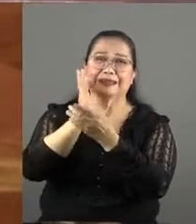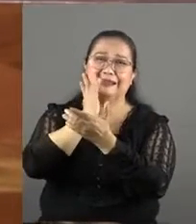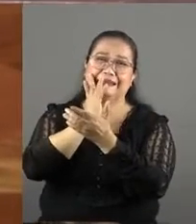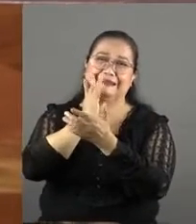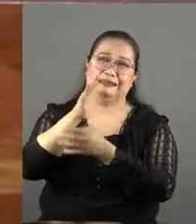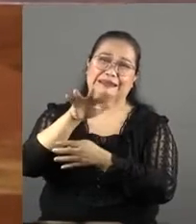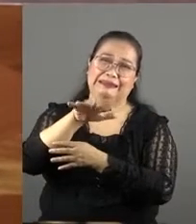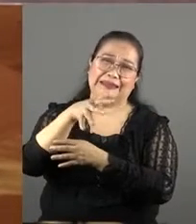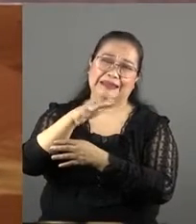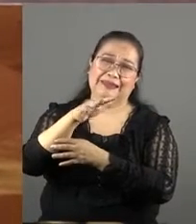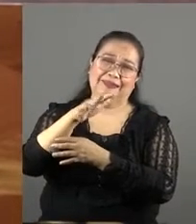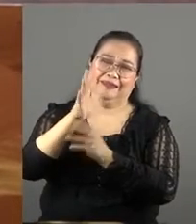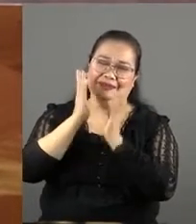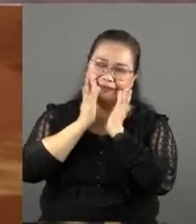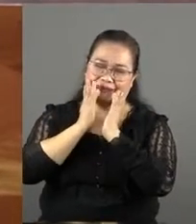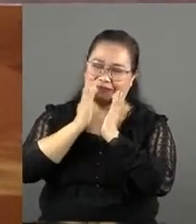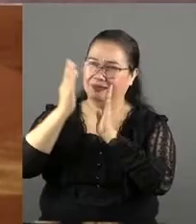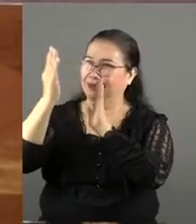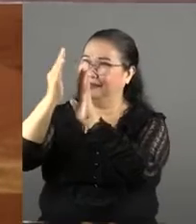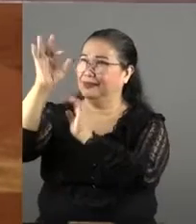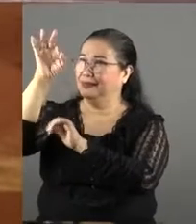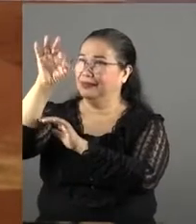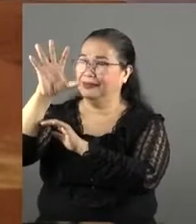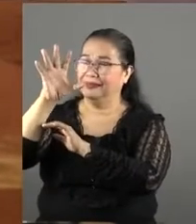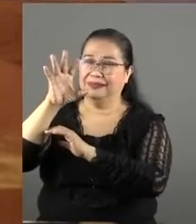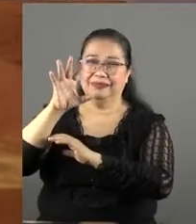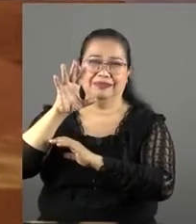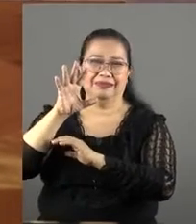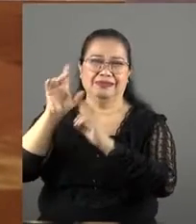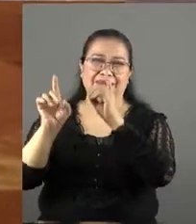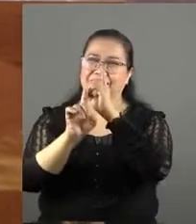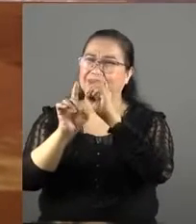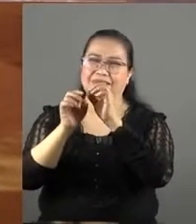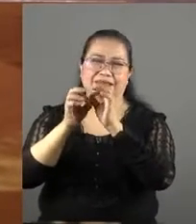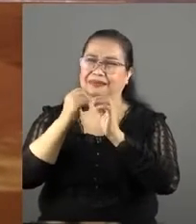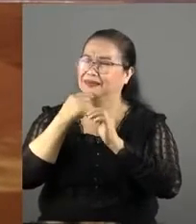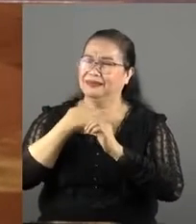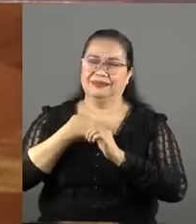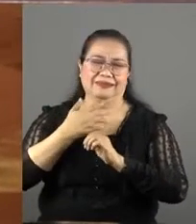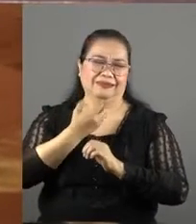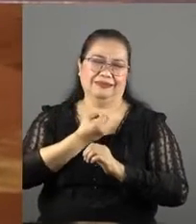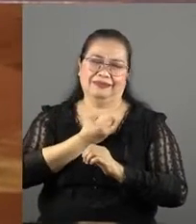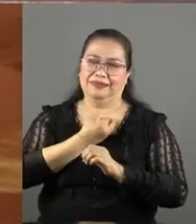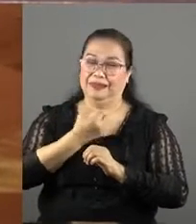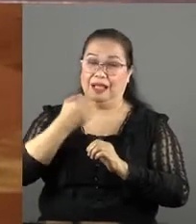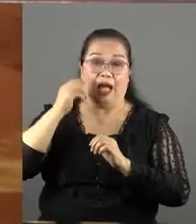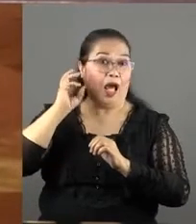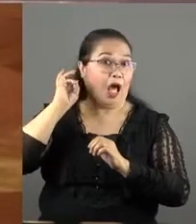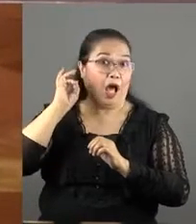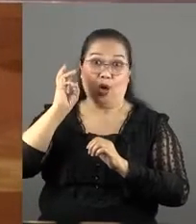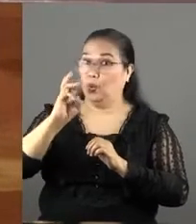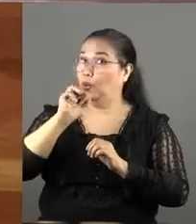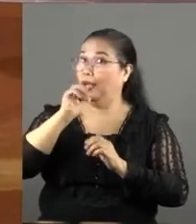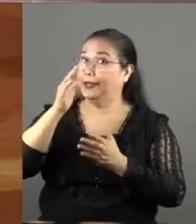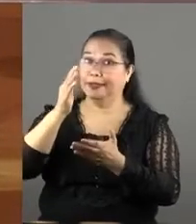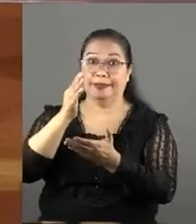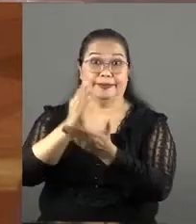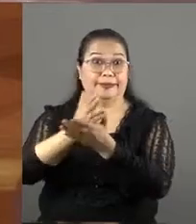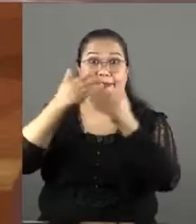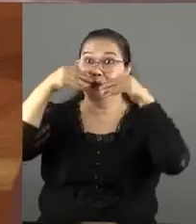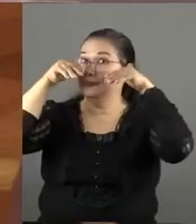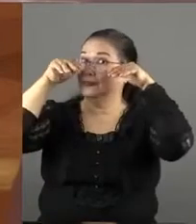ashamed to approach the pastors or elders yet. But I will not give up on life or on